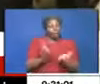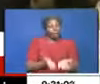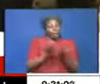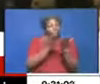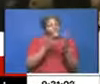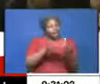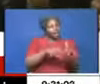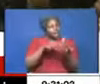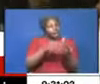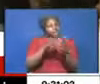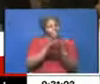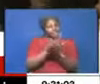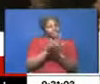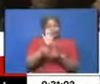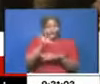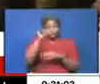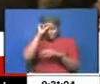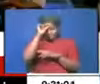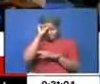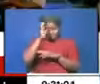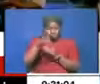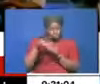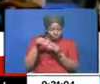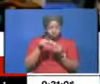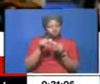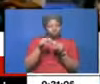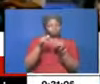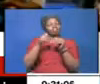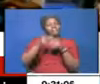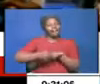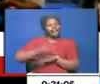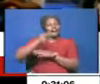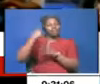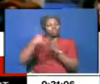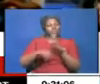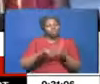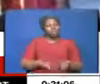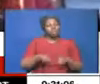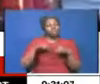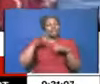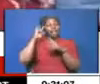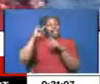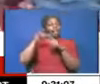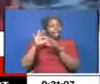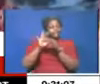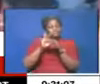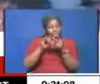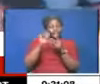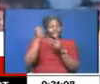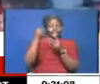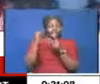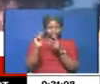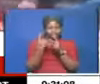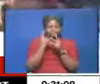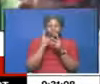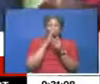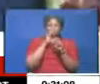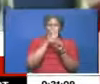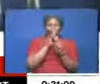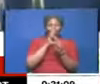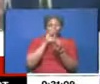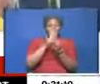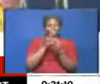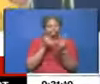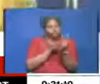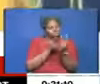his administration would address the high cost of living. The Azimio La Umoja Coalition and Kenya Kwanza Alliance manifestos have